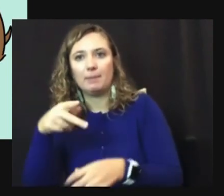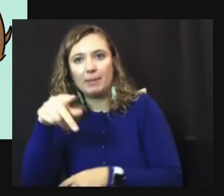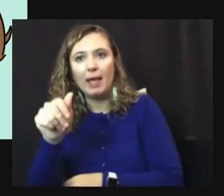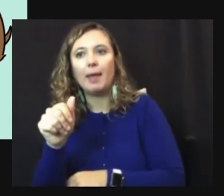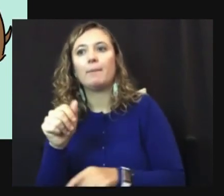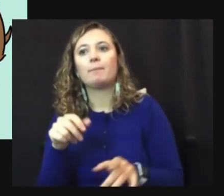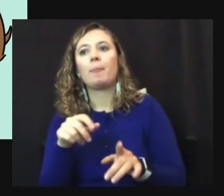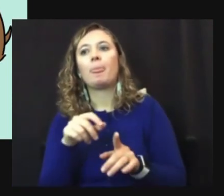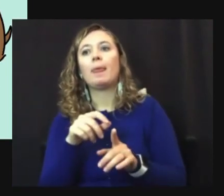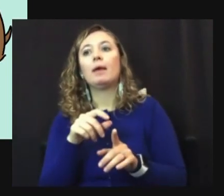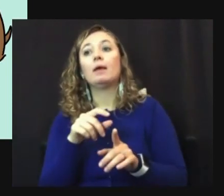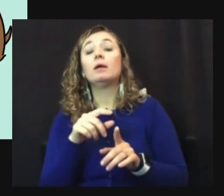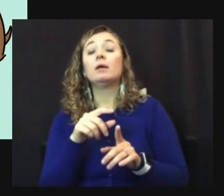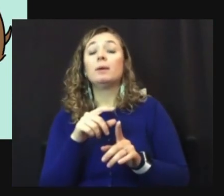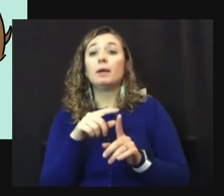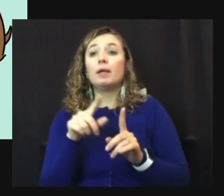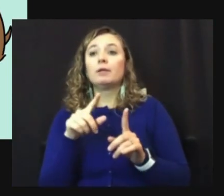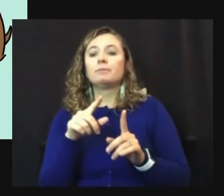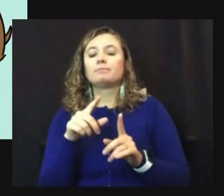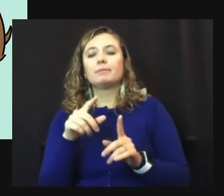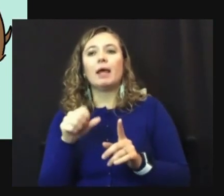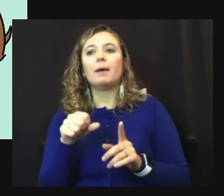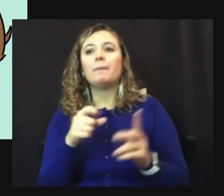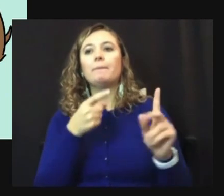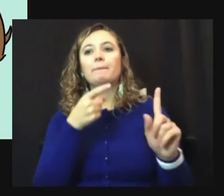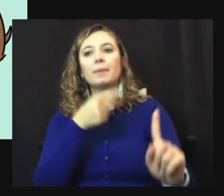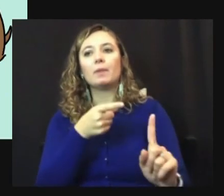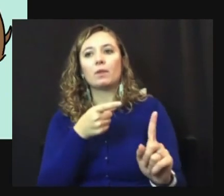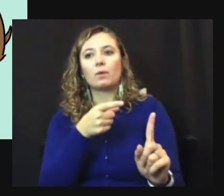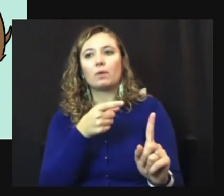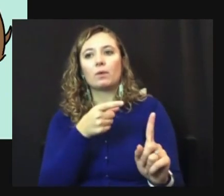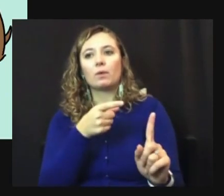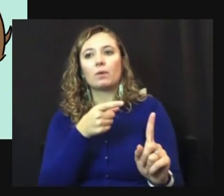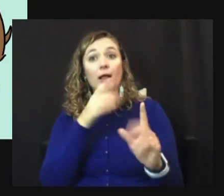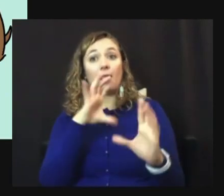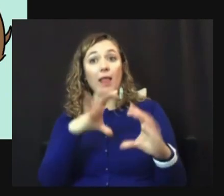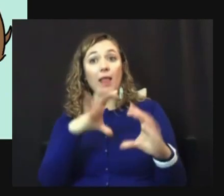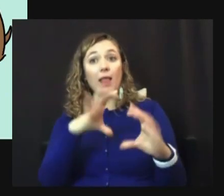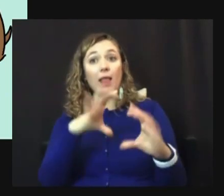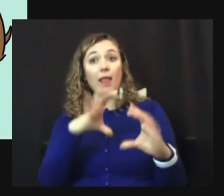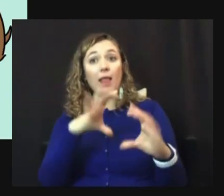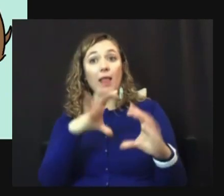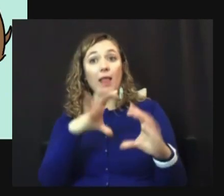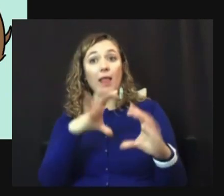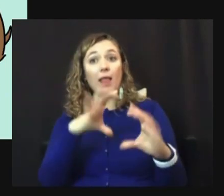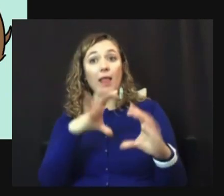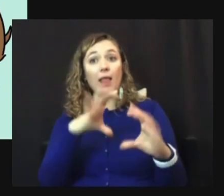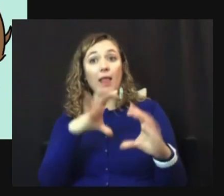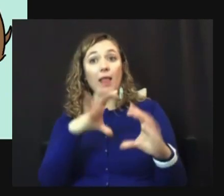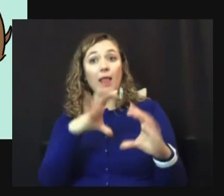class, he works with the dog trainer to support Bertie's learning, and Matty gets to decide what it's important for Bertie to